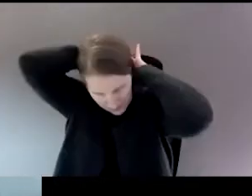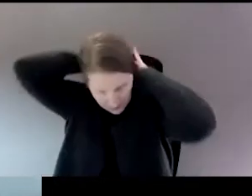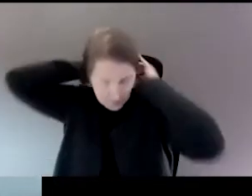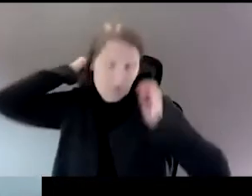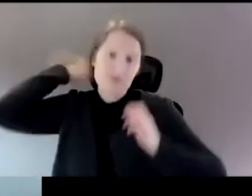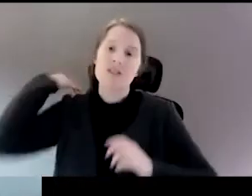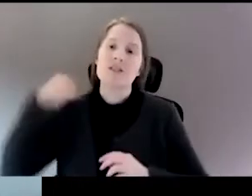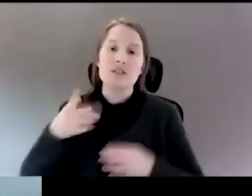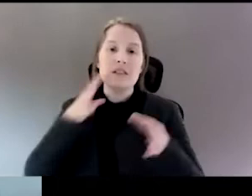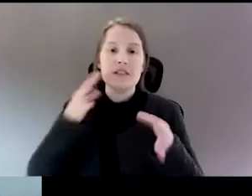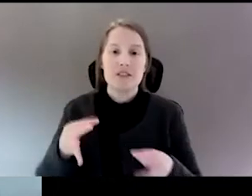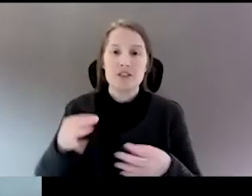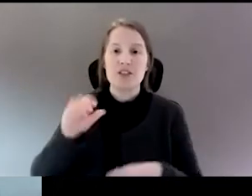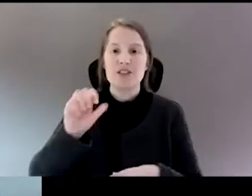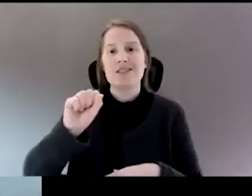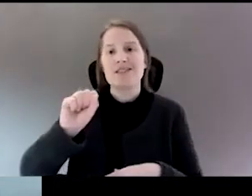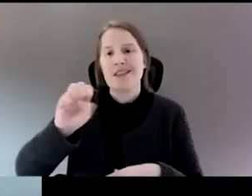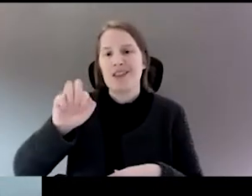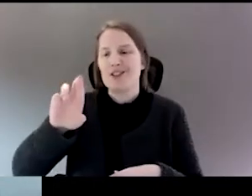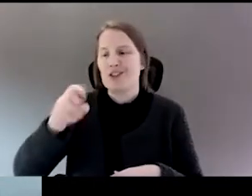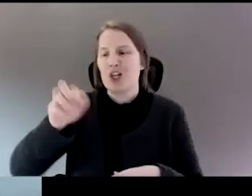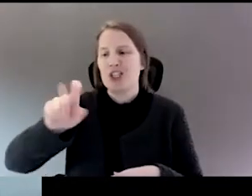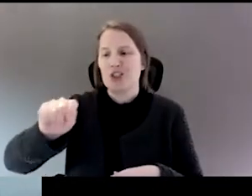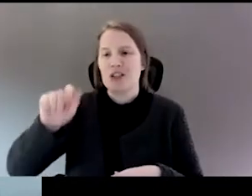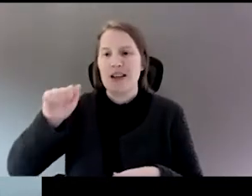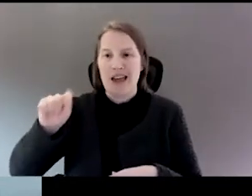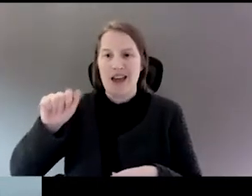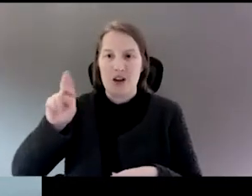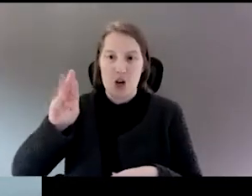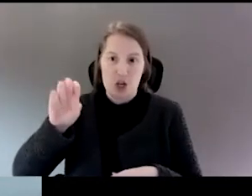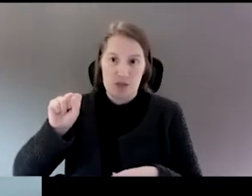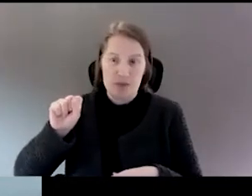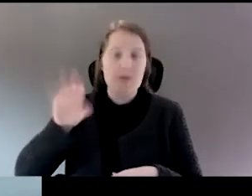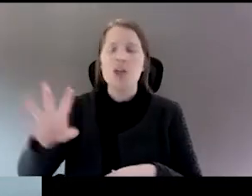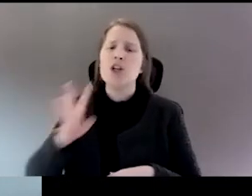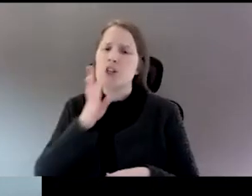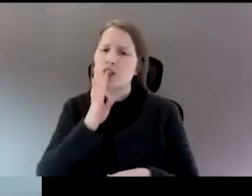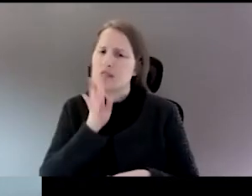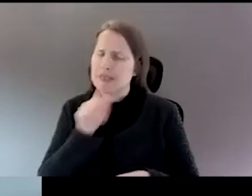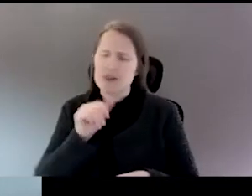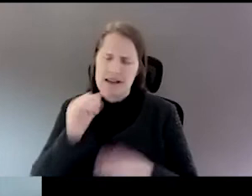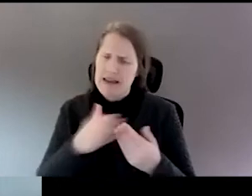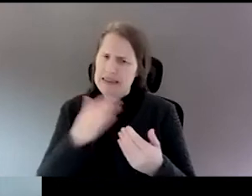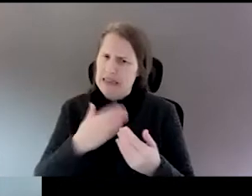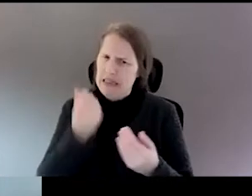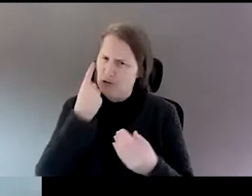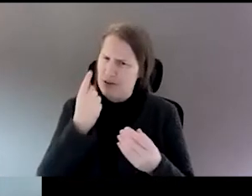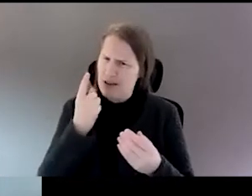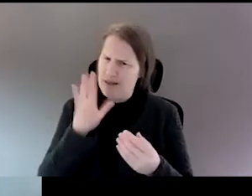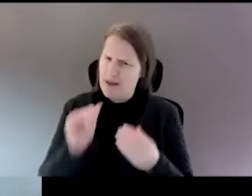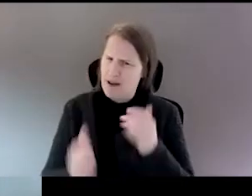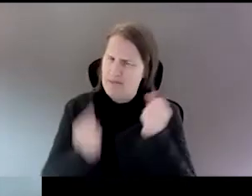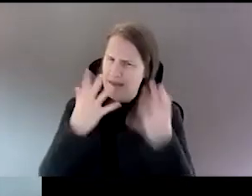at arms, because even though her speech is not easily understood by everybody, she's can be